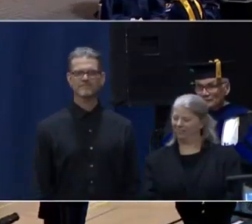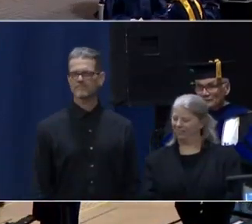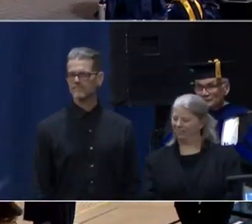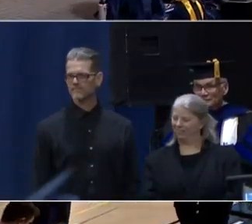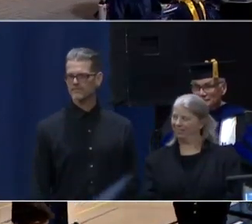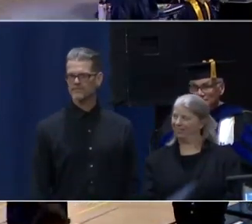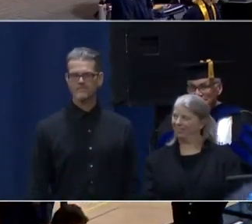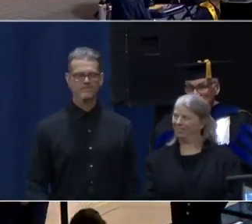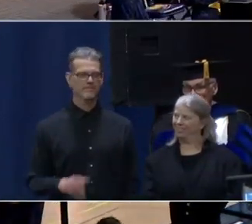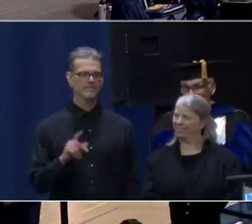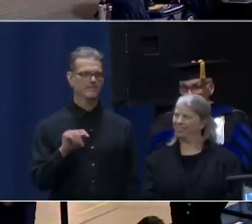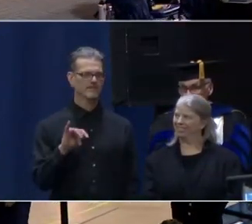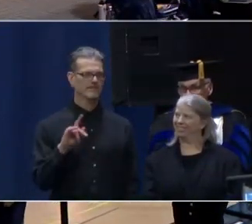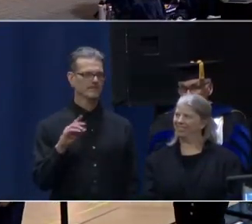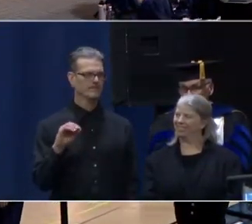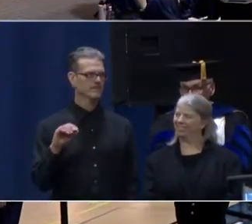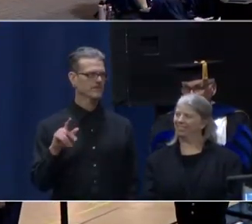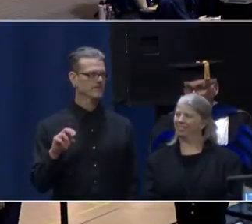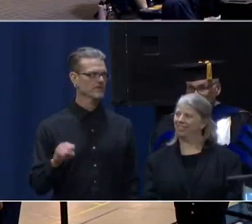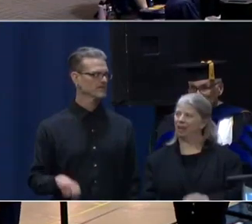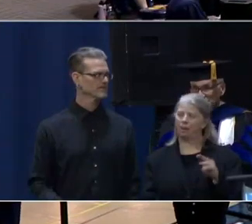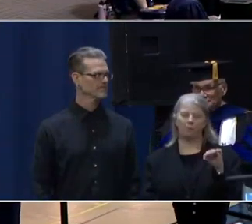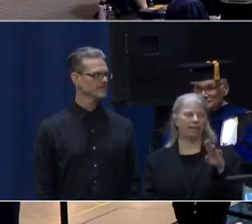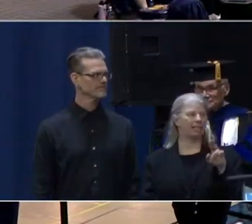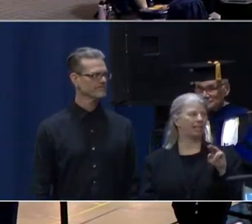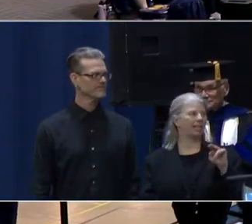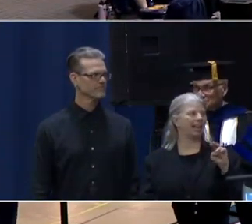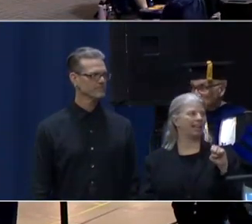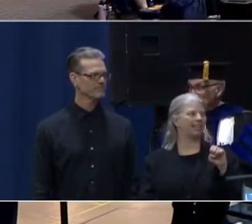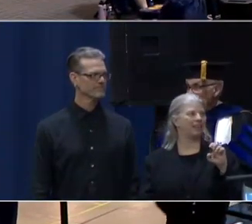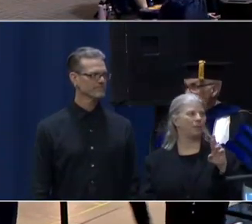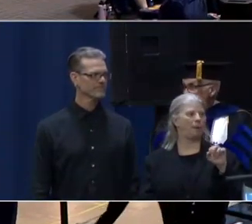Tyler Price. Marlene Ramirez.